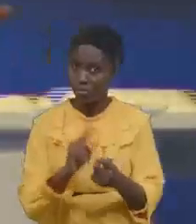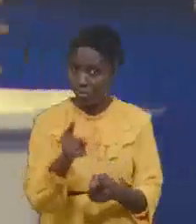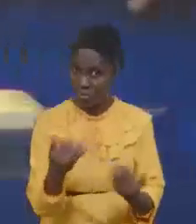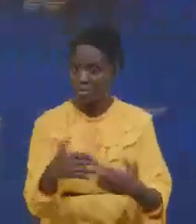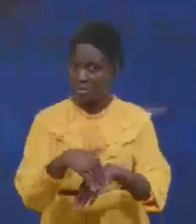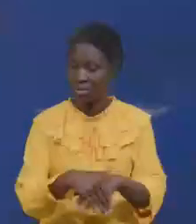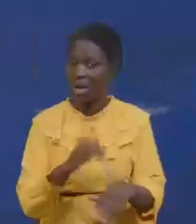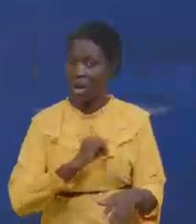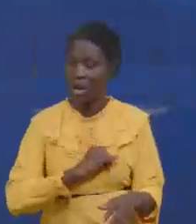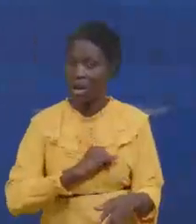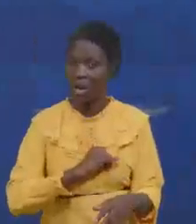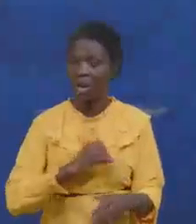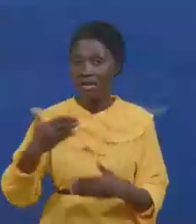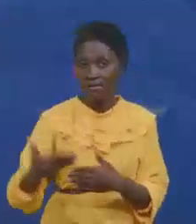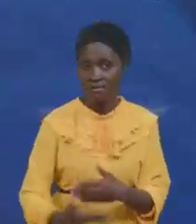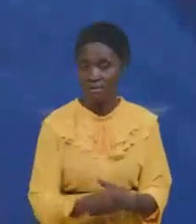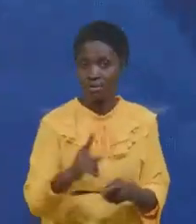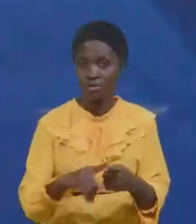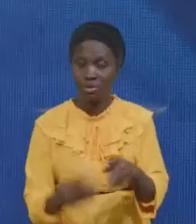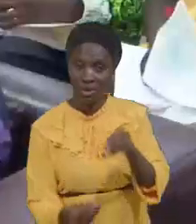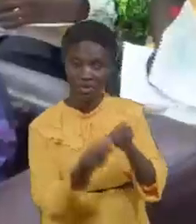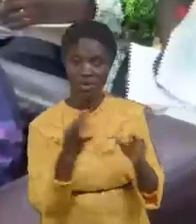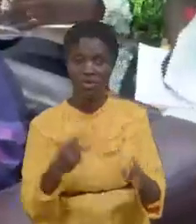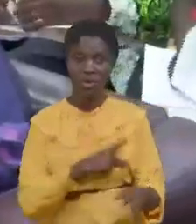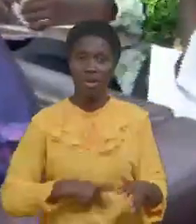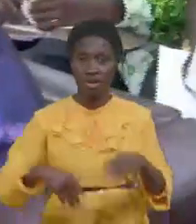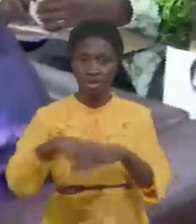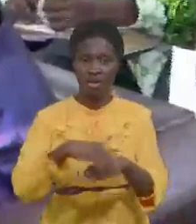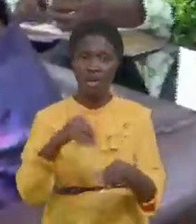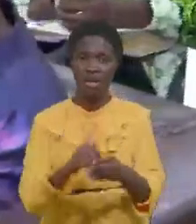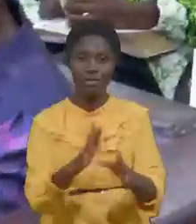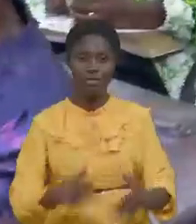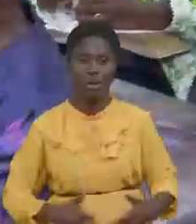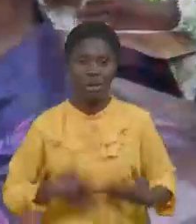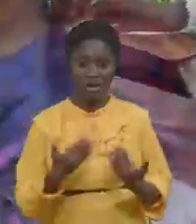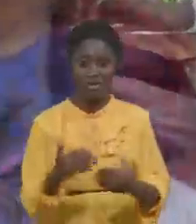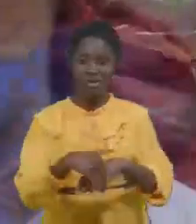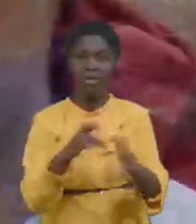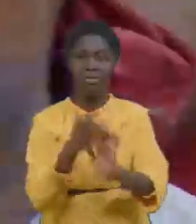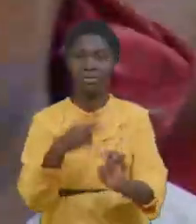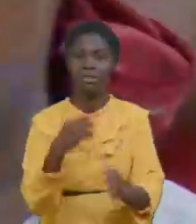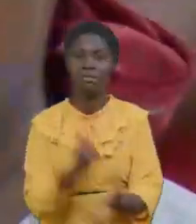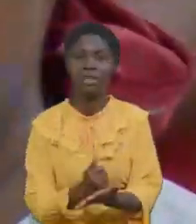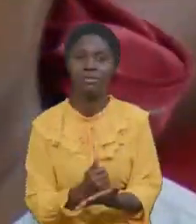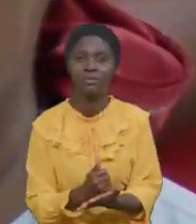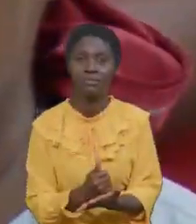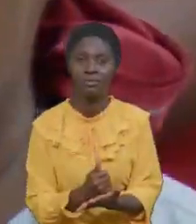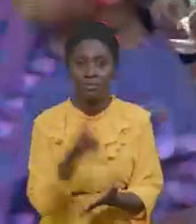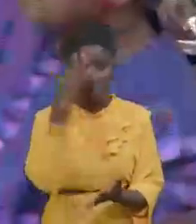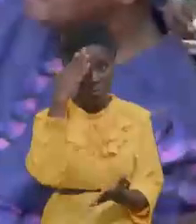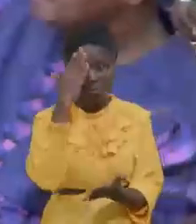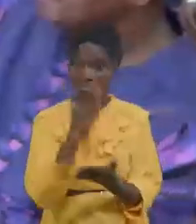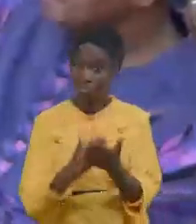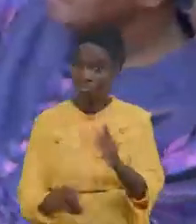the addition of the kingdom in your life tonight in Jesus' name. You know, some